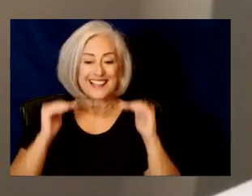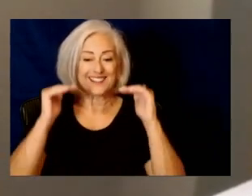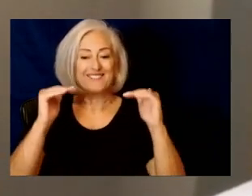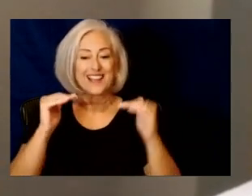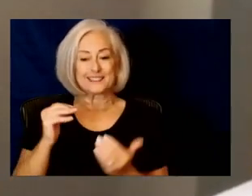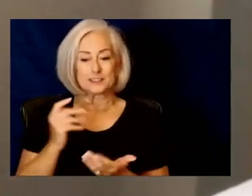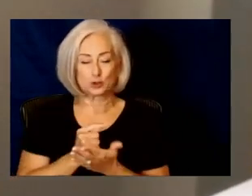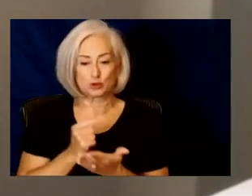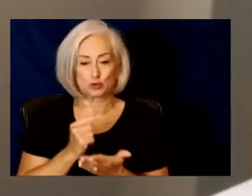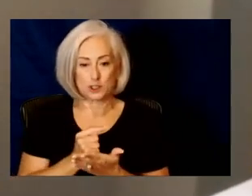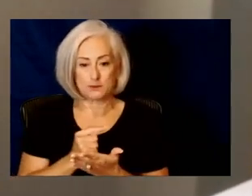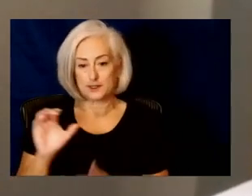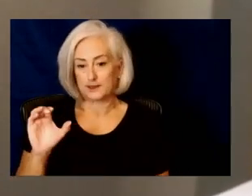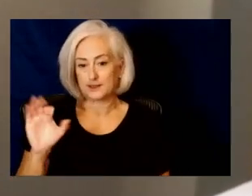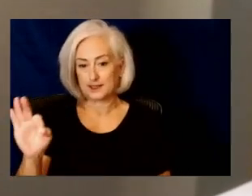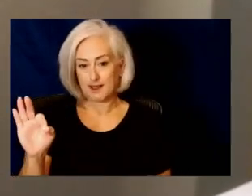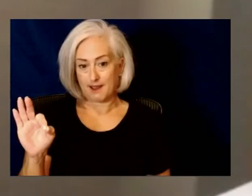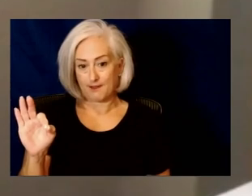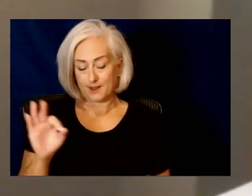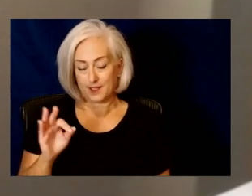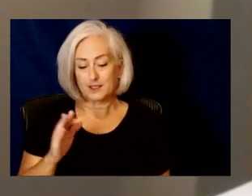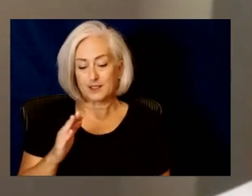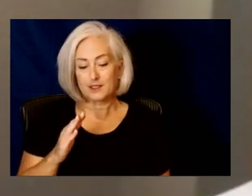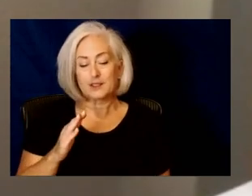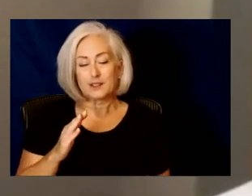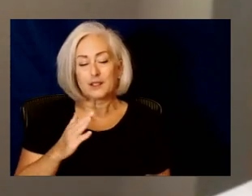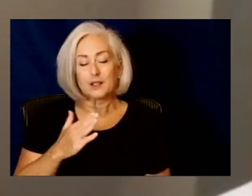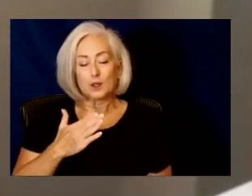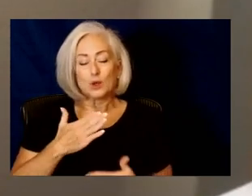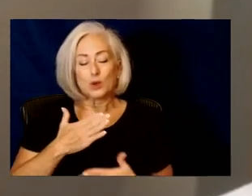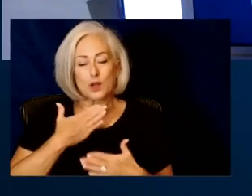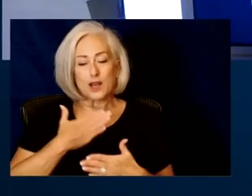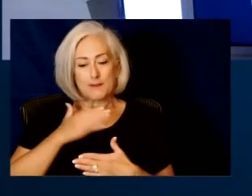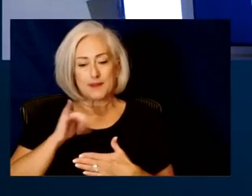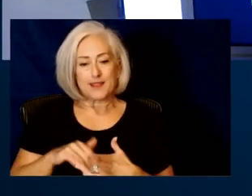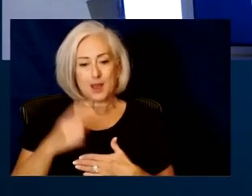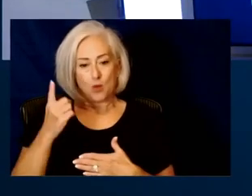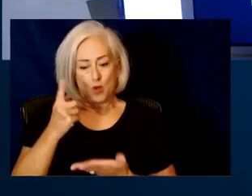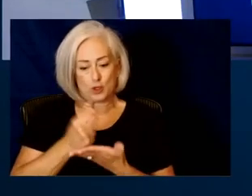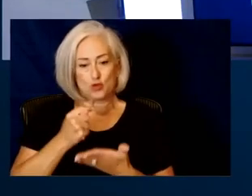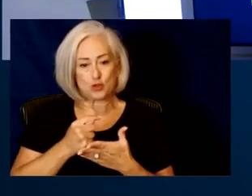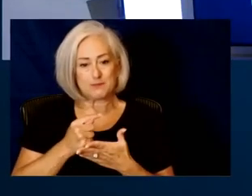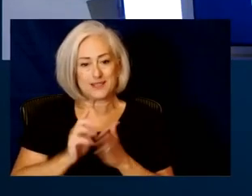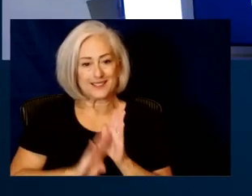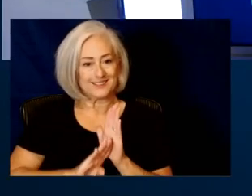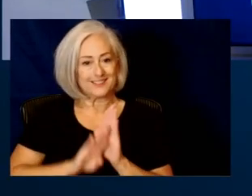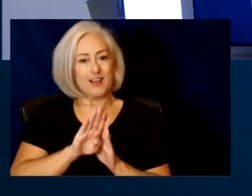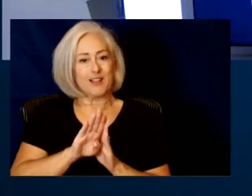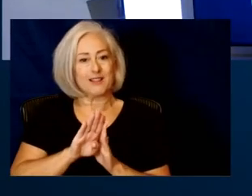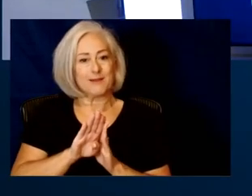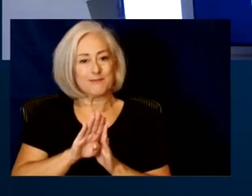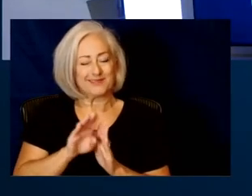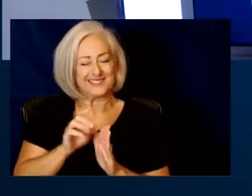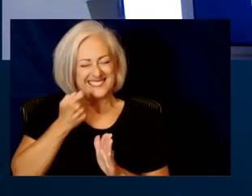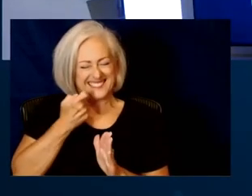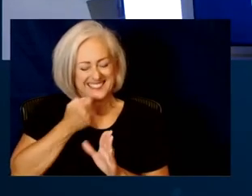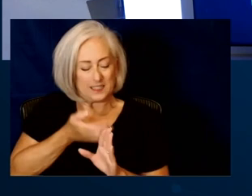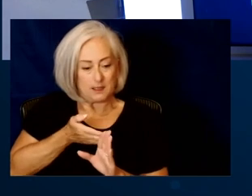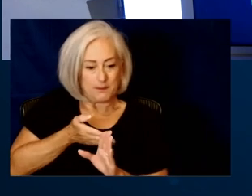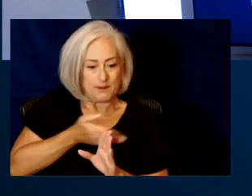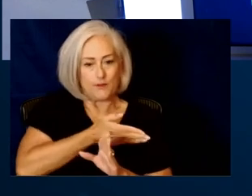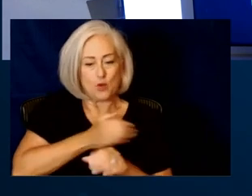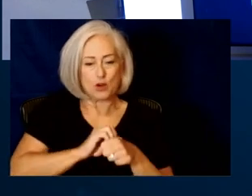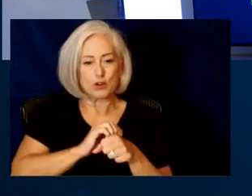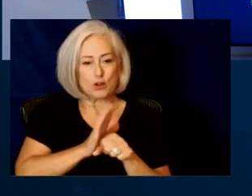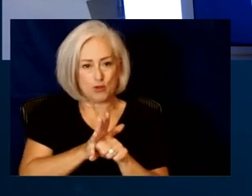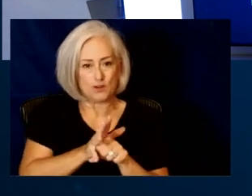We're very thankful that was developed just prior to the onset of the pandemic. Yeah, that was a really lucky thing. So, hey, Dr. Pike, have any of